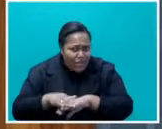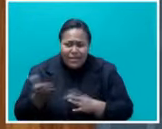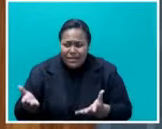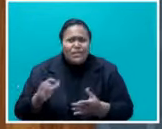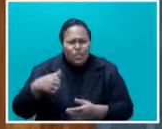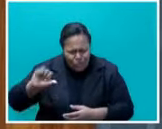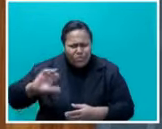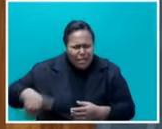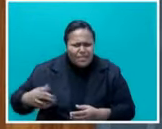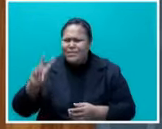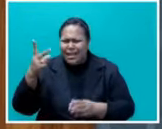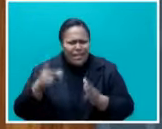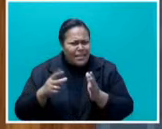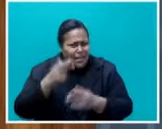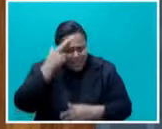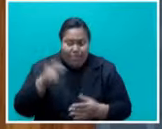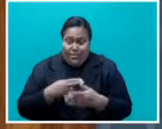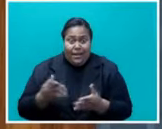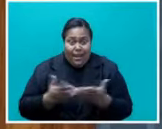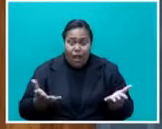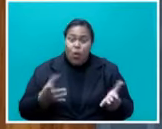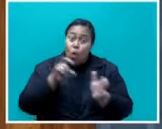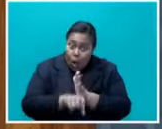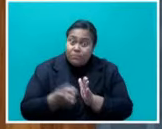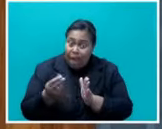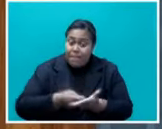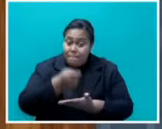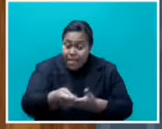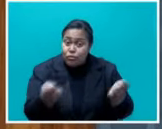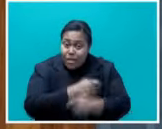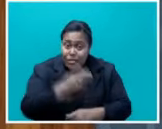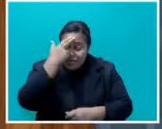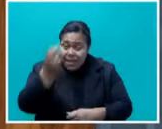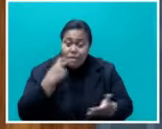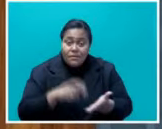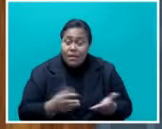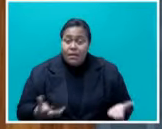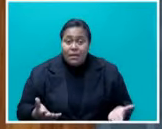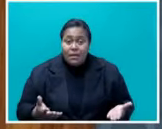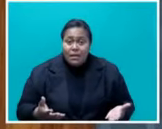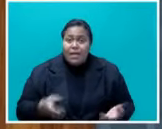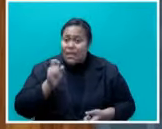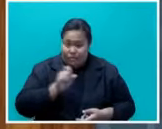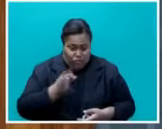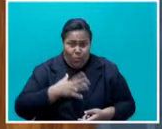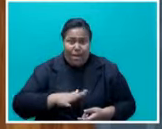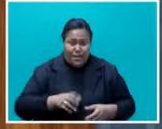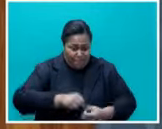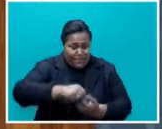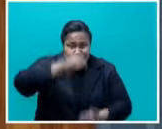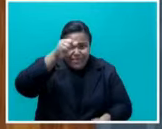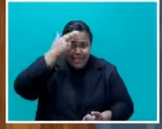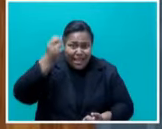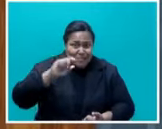change. It will cost those that need to change their names if they choose not to use their name on the birth certificate, Honourable